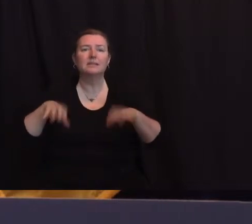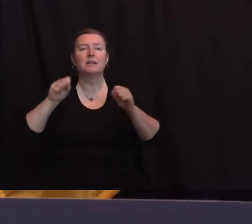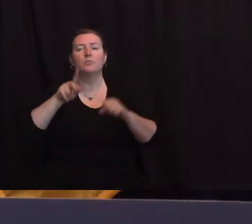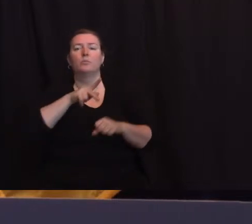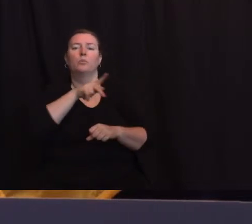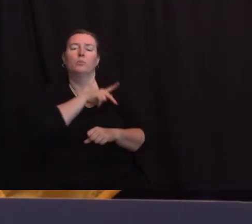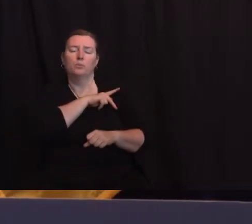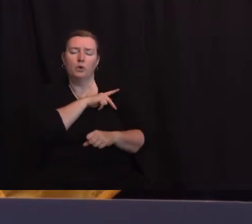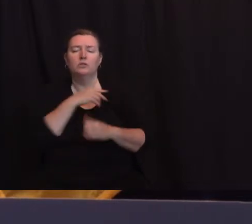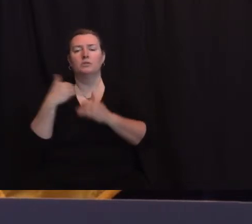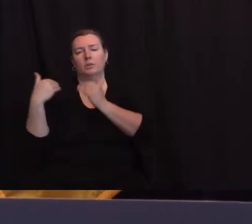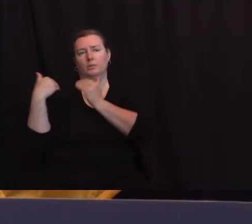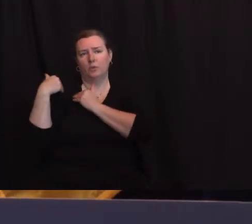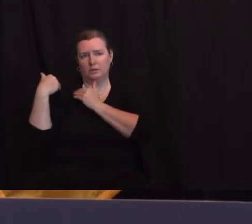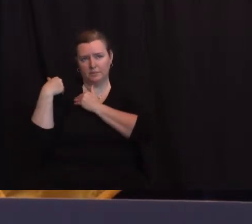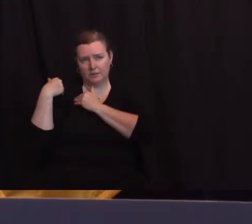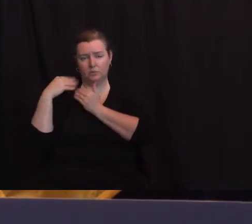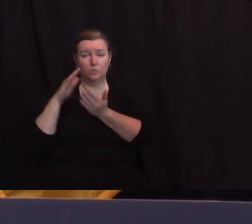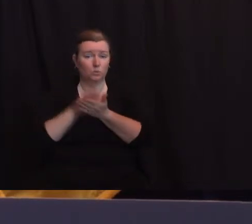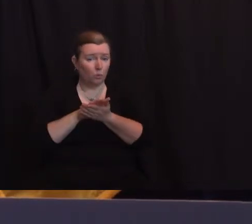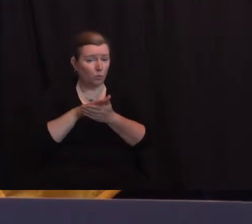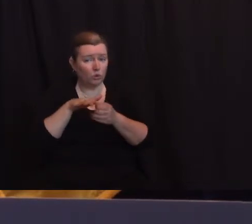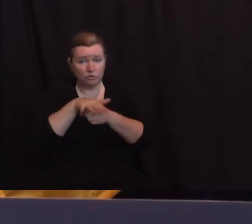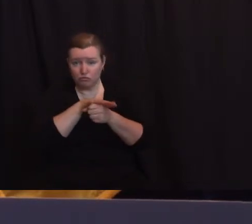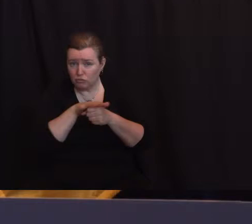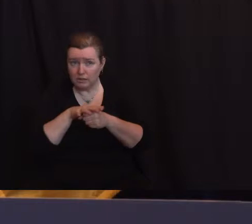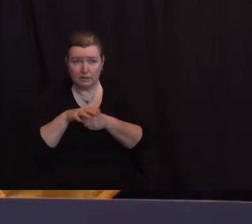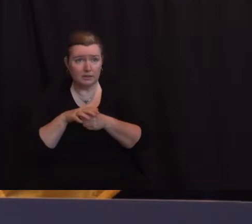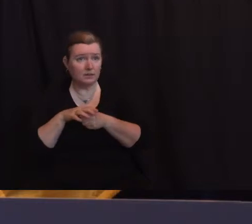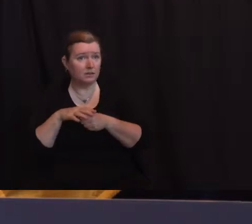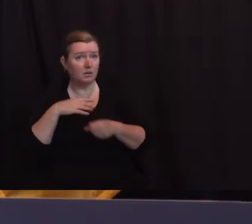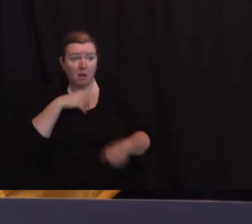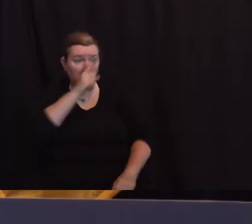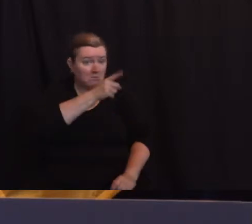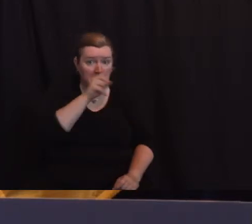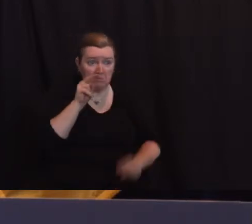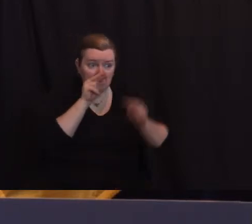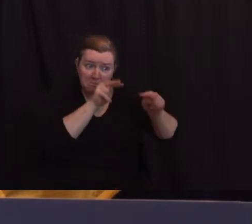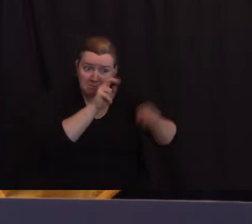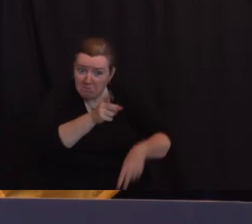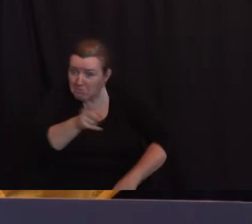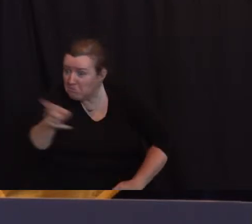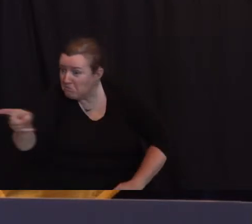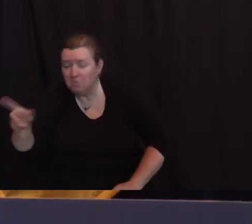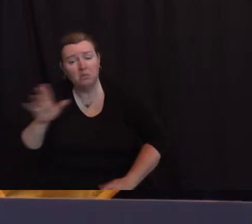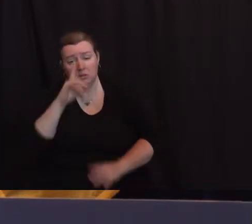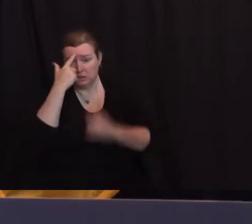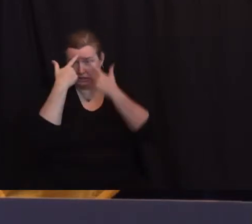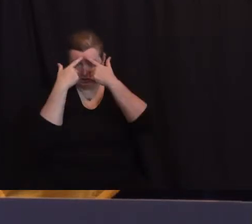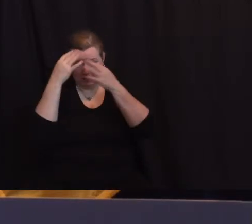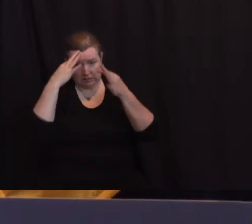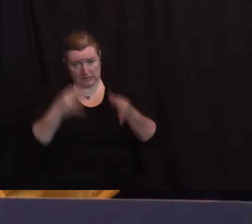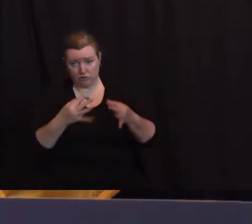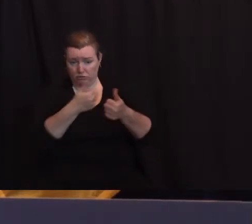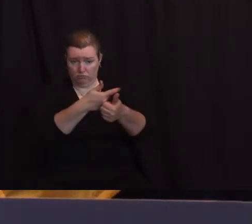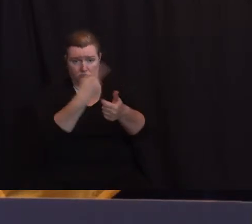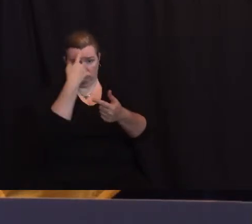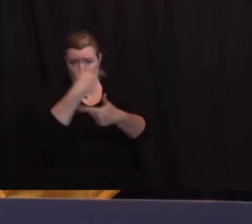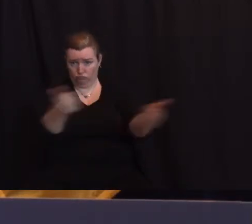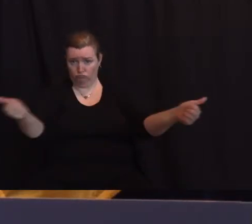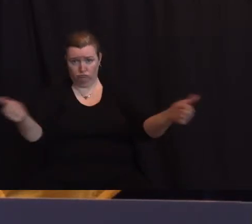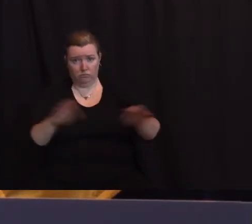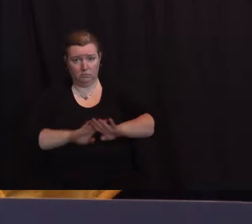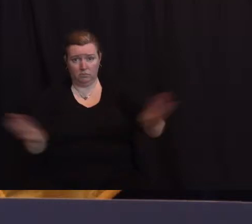Again, it's a combination of an absence of a vaccine that's been approved for anybody under 12. The